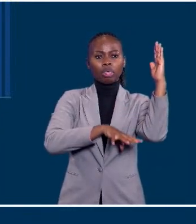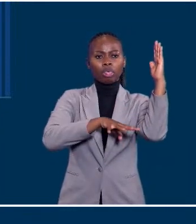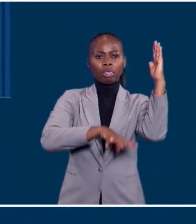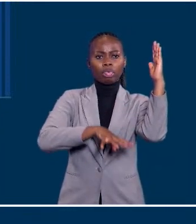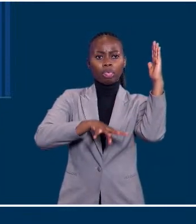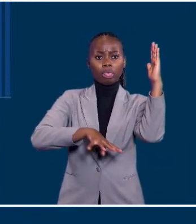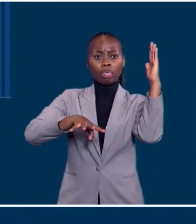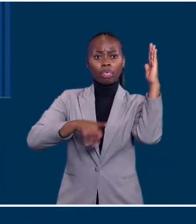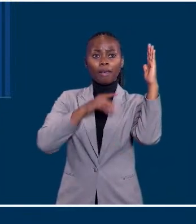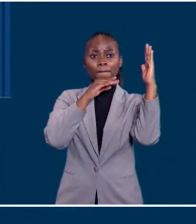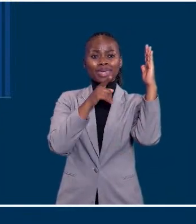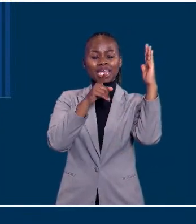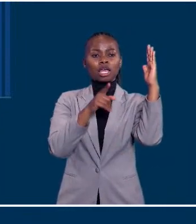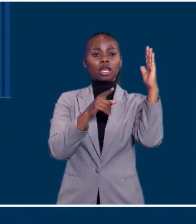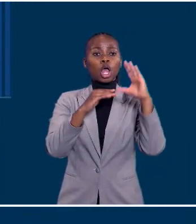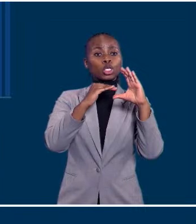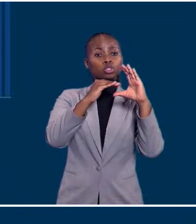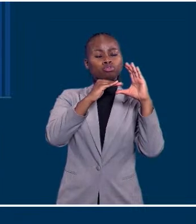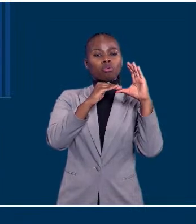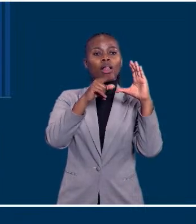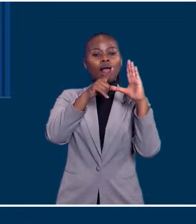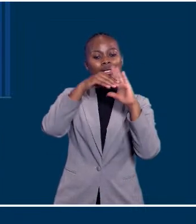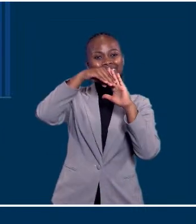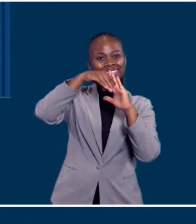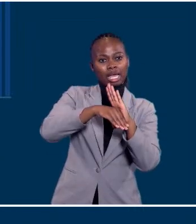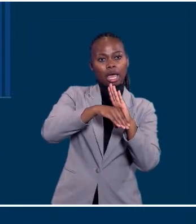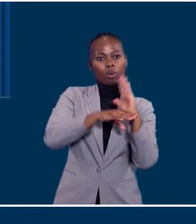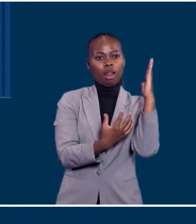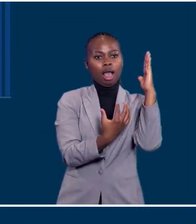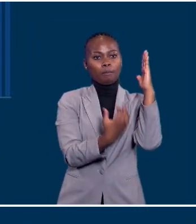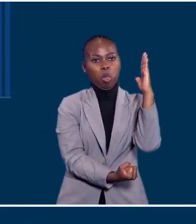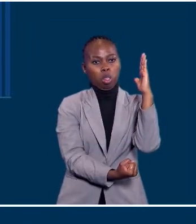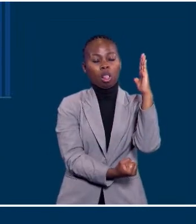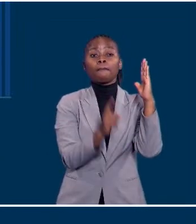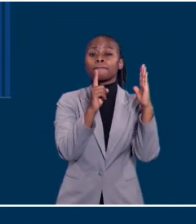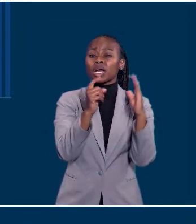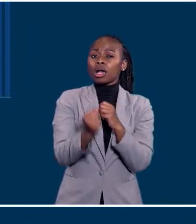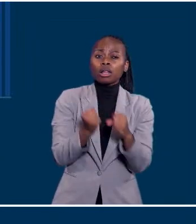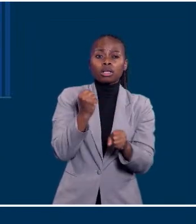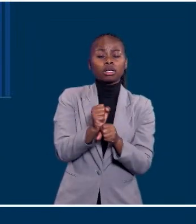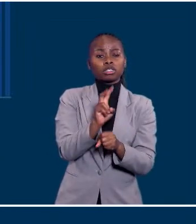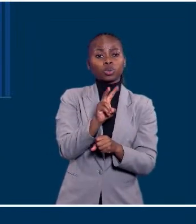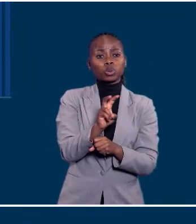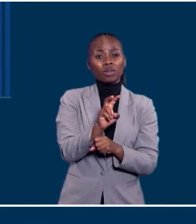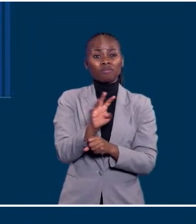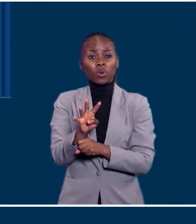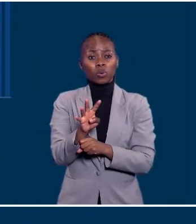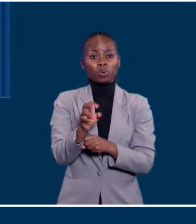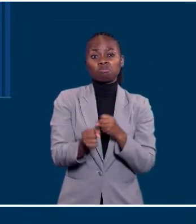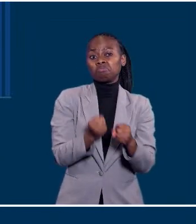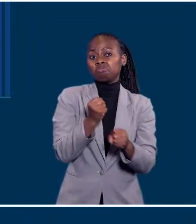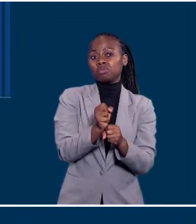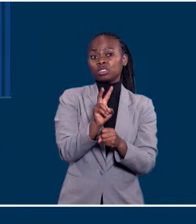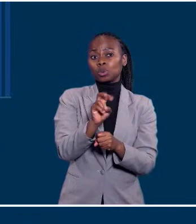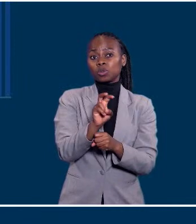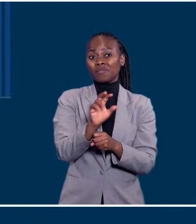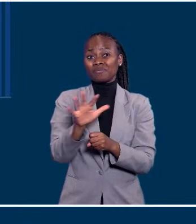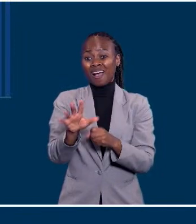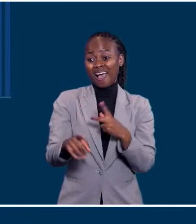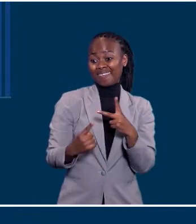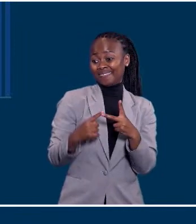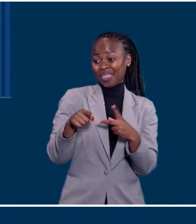rate. But since we moved to 2023, 2024, 2025, over on the right-hand side of that